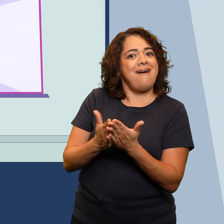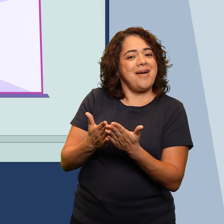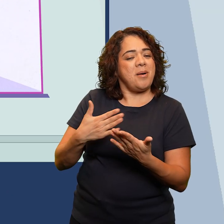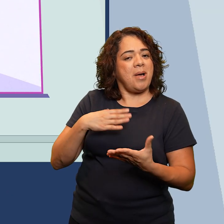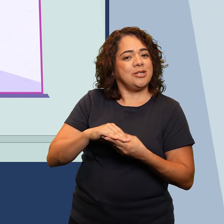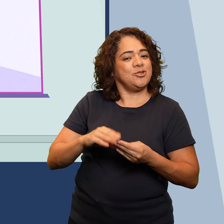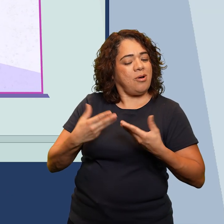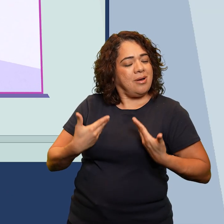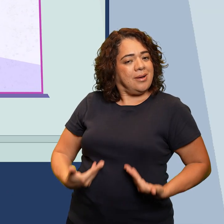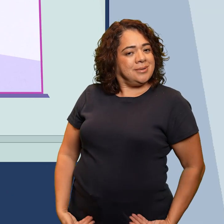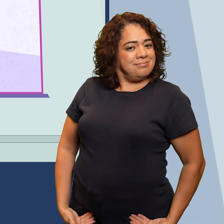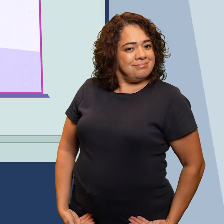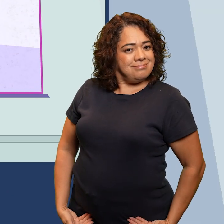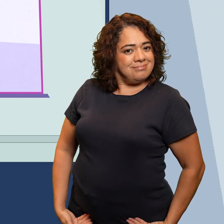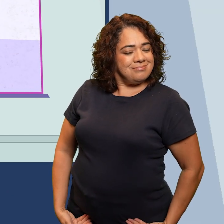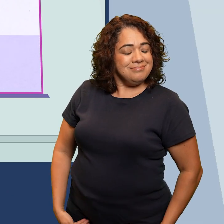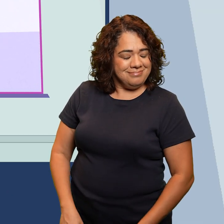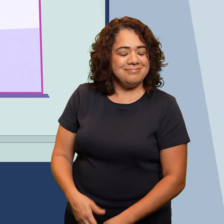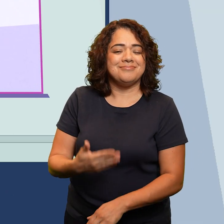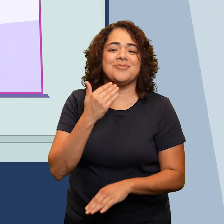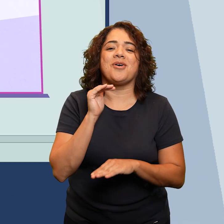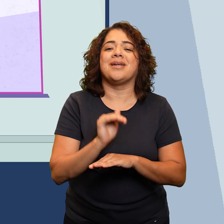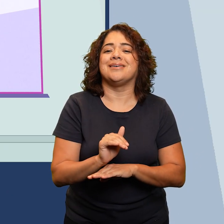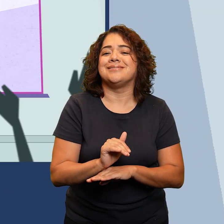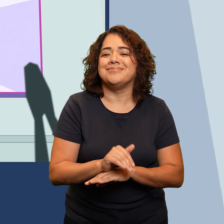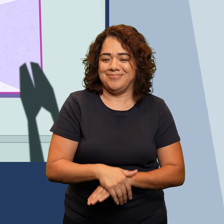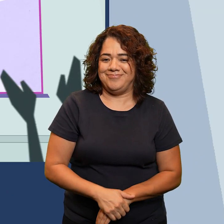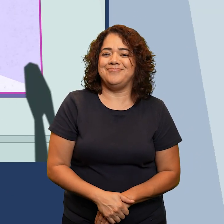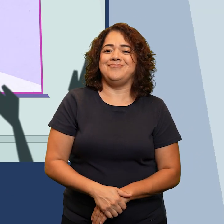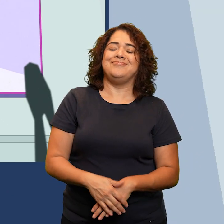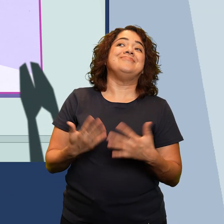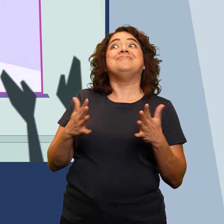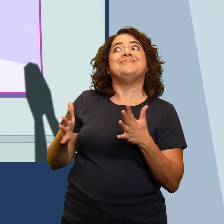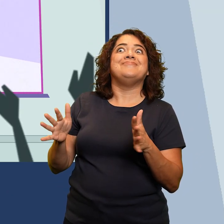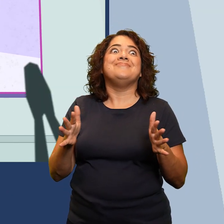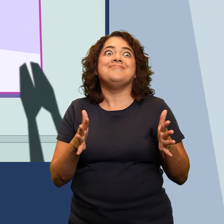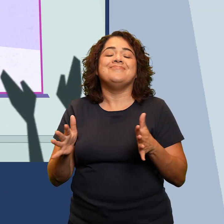story, Volume 6. Good night, everyone.